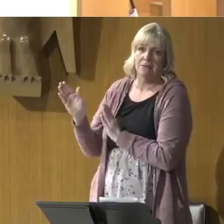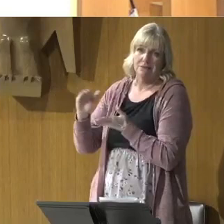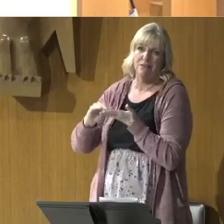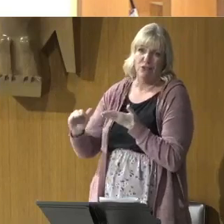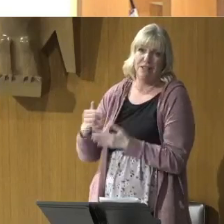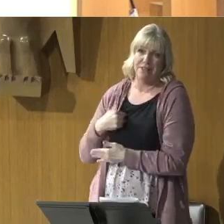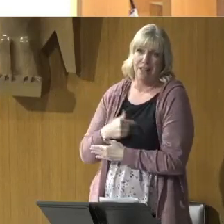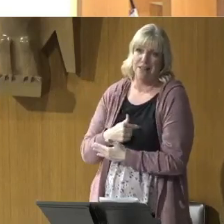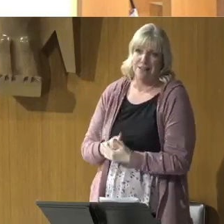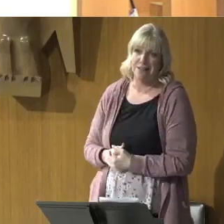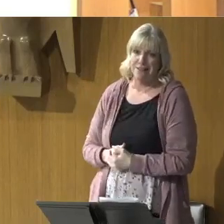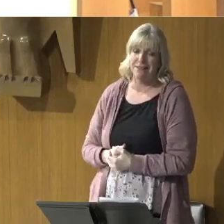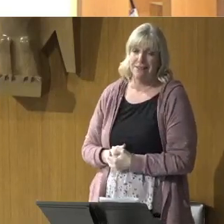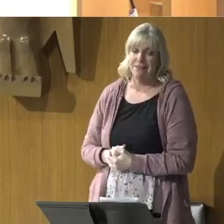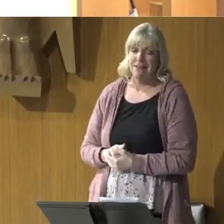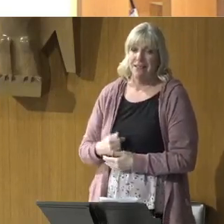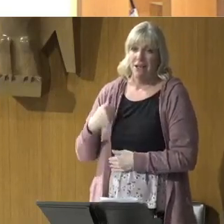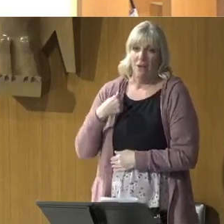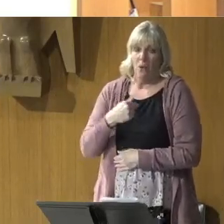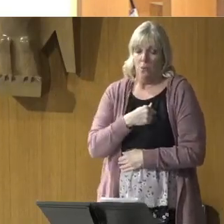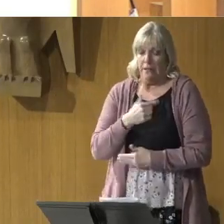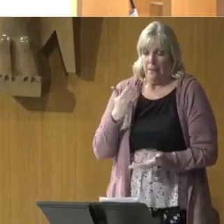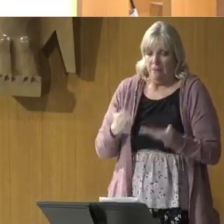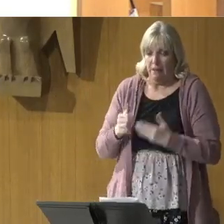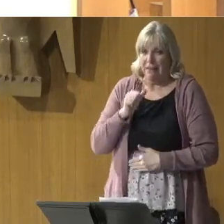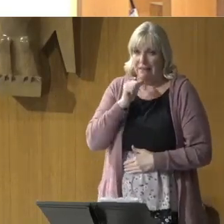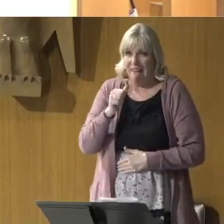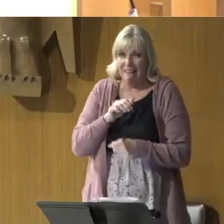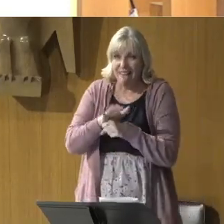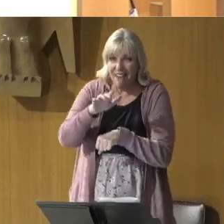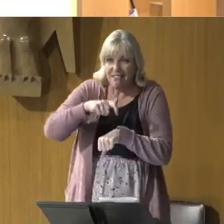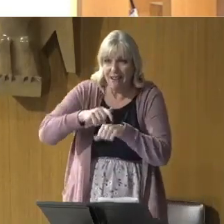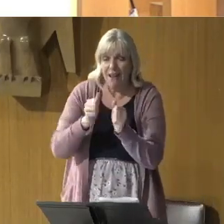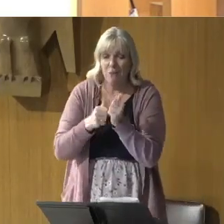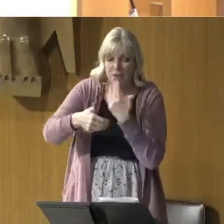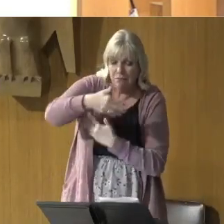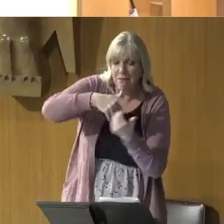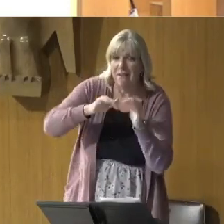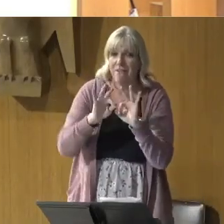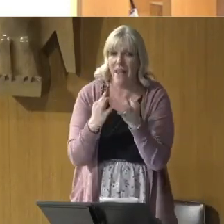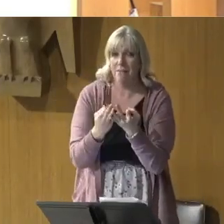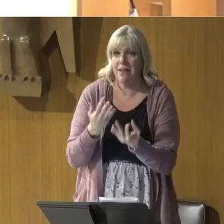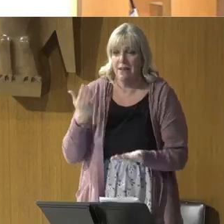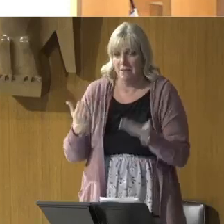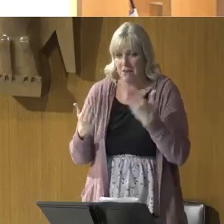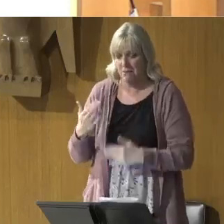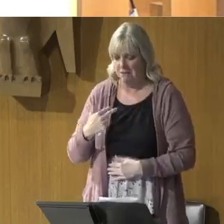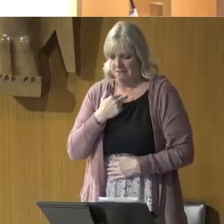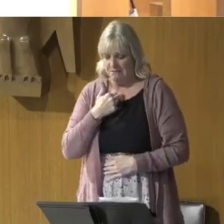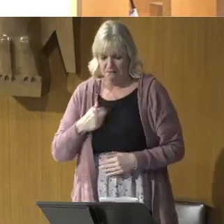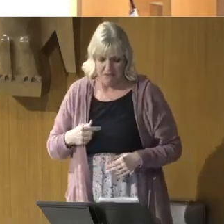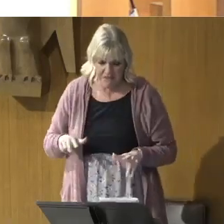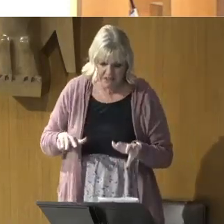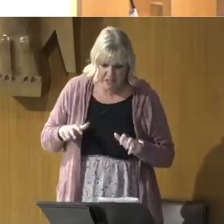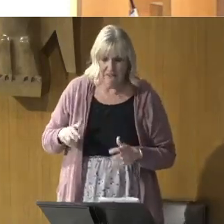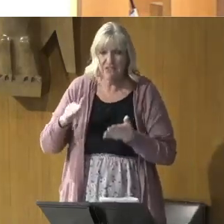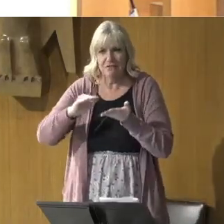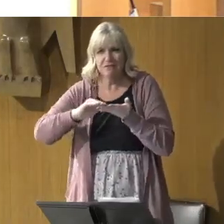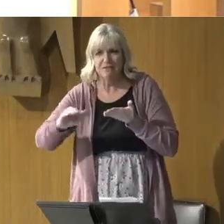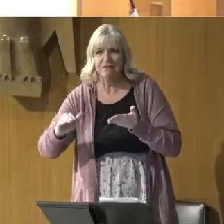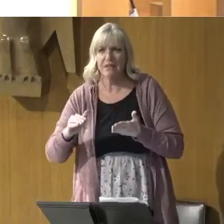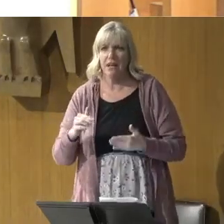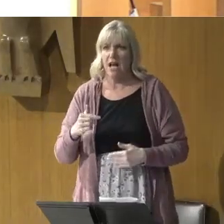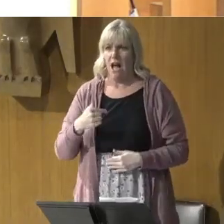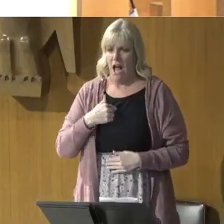Forgiveness for failing to spend enough time with our families. Forgiveness for being stuck in our selfishness. Forgiveness for being